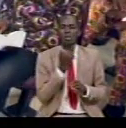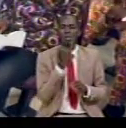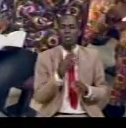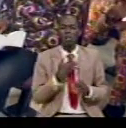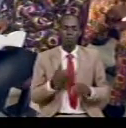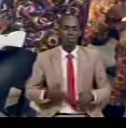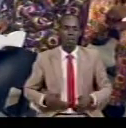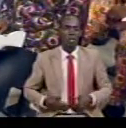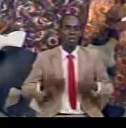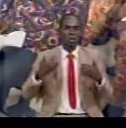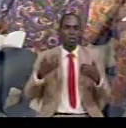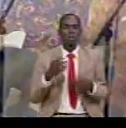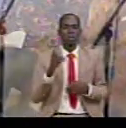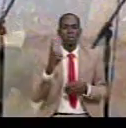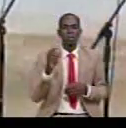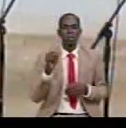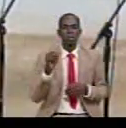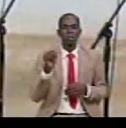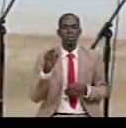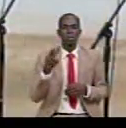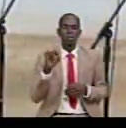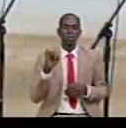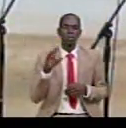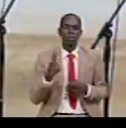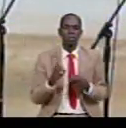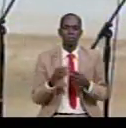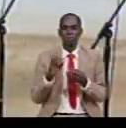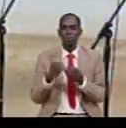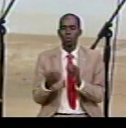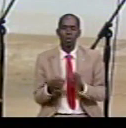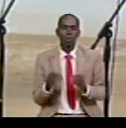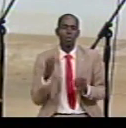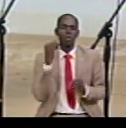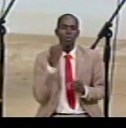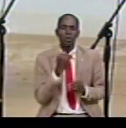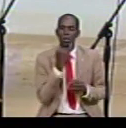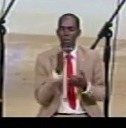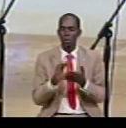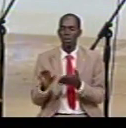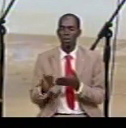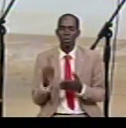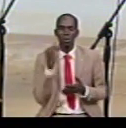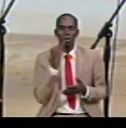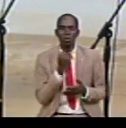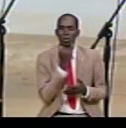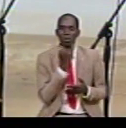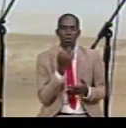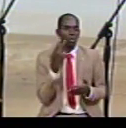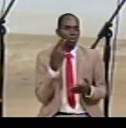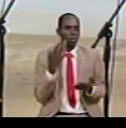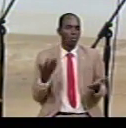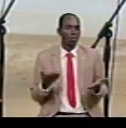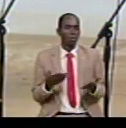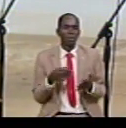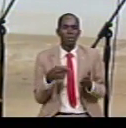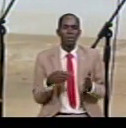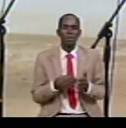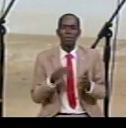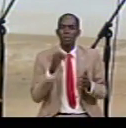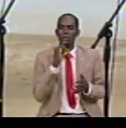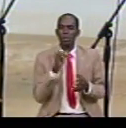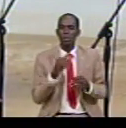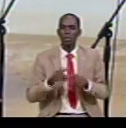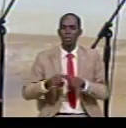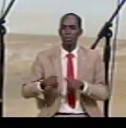Now, this is not the same like when David saw Bathsheba, the wife of